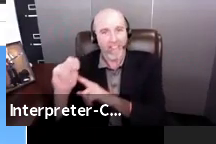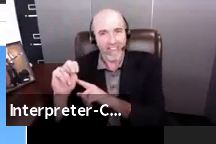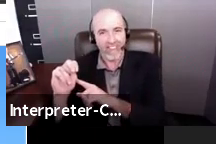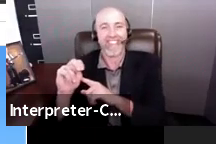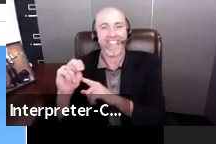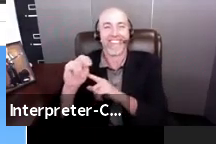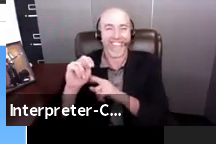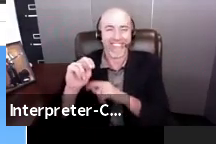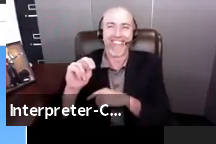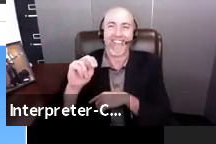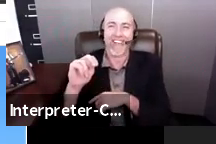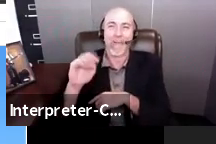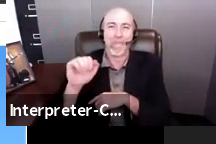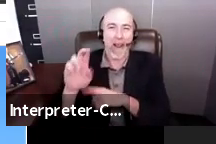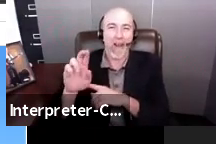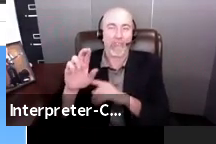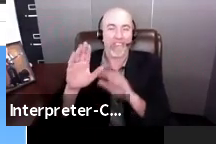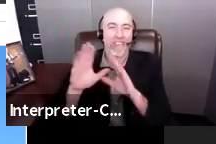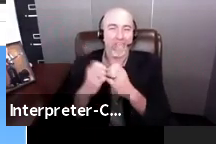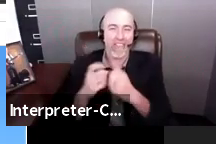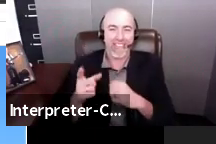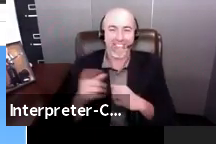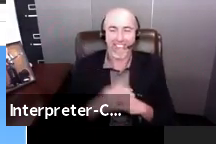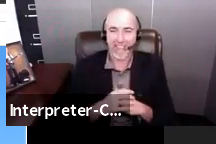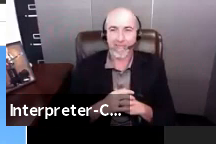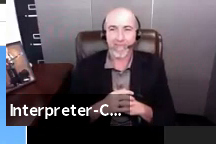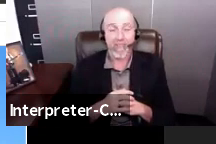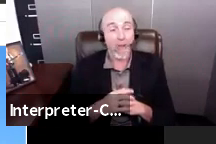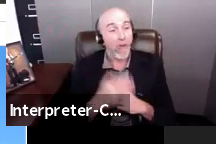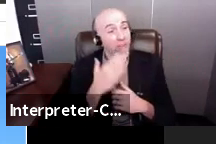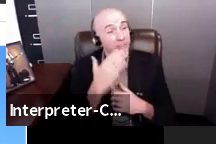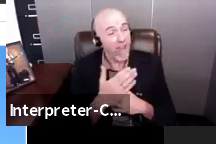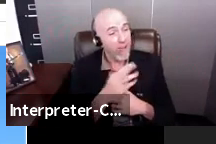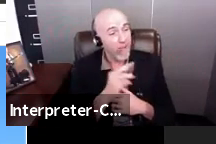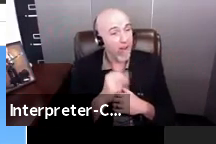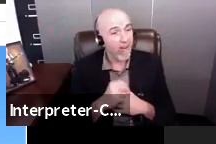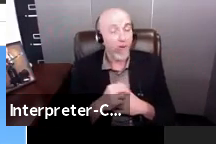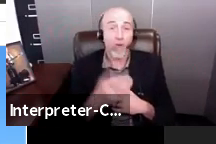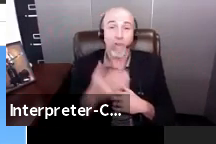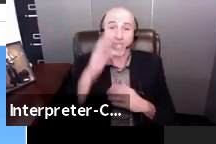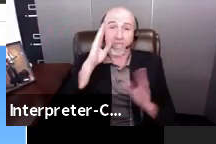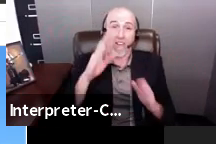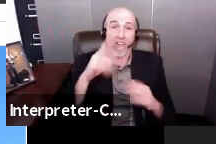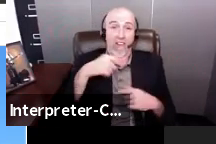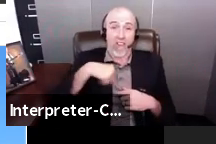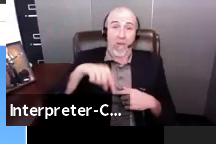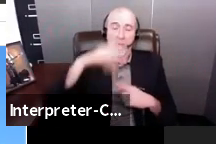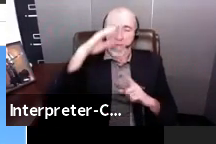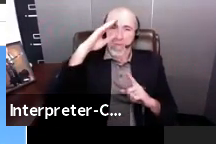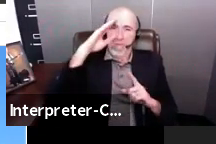Donna. Thank you, Ron. Arlington's known for its